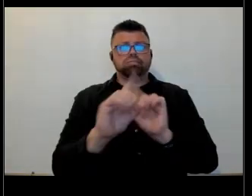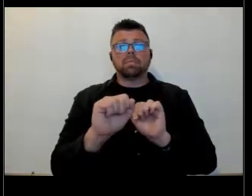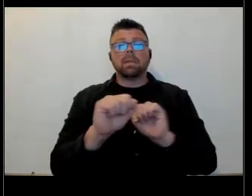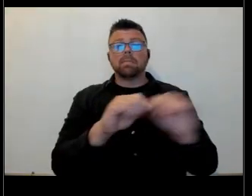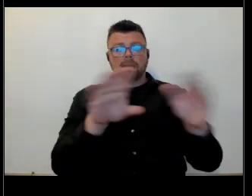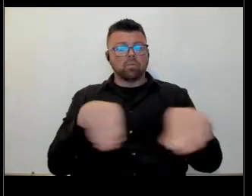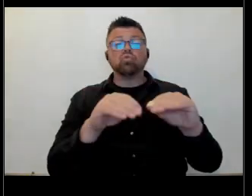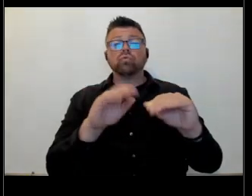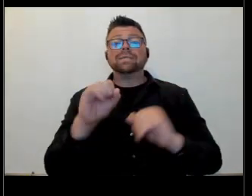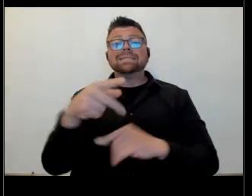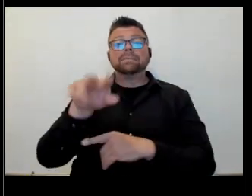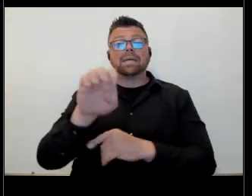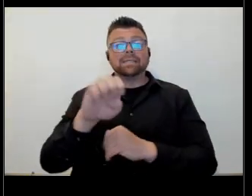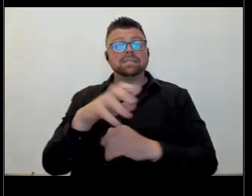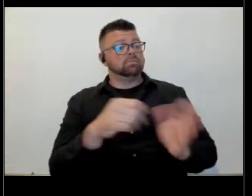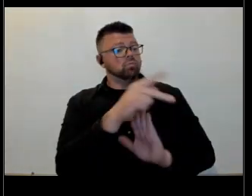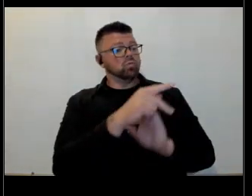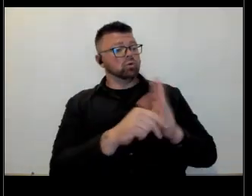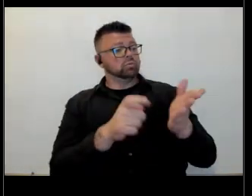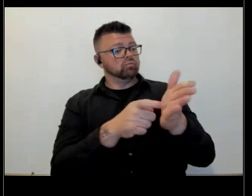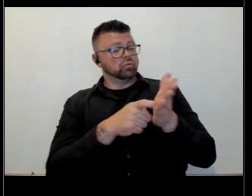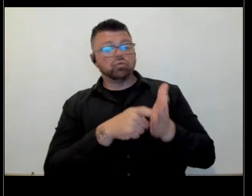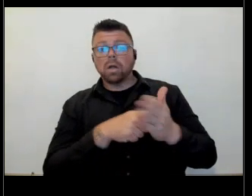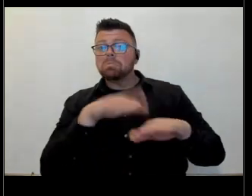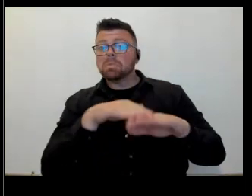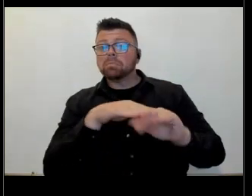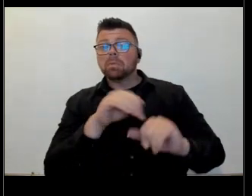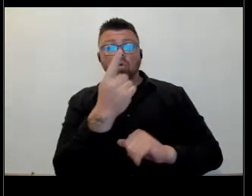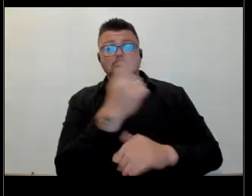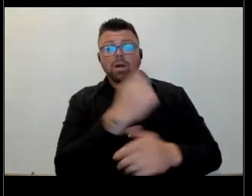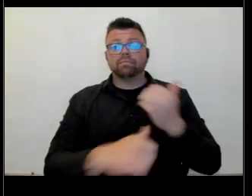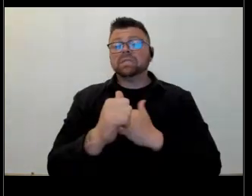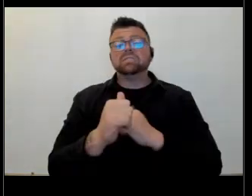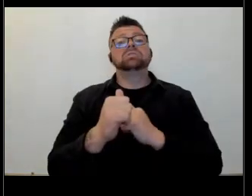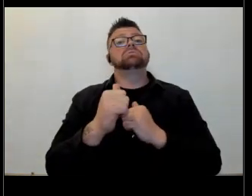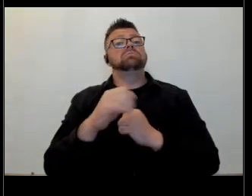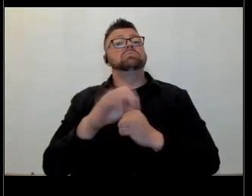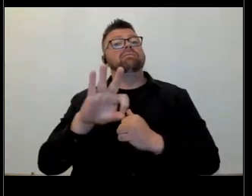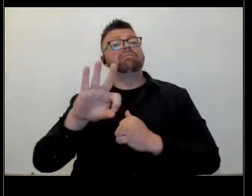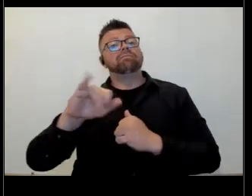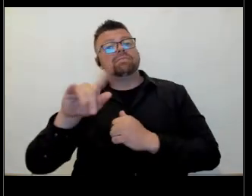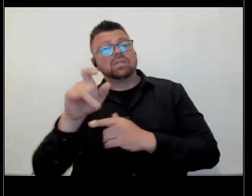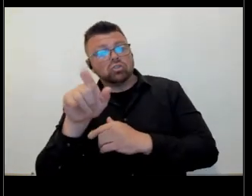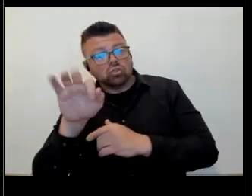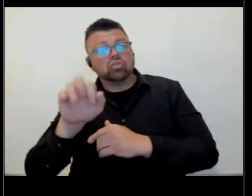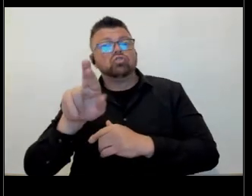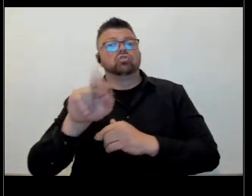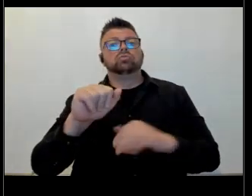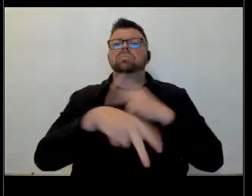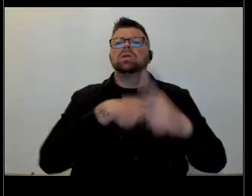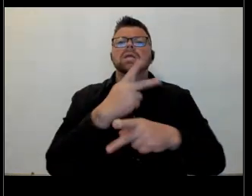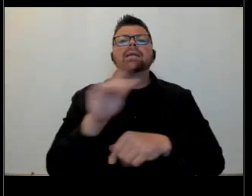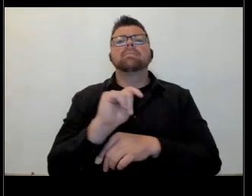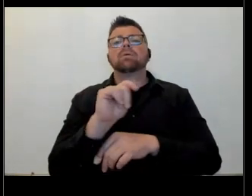The guidelines require that at least one of each fixture type provided in a toilet room be